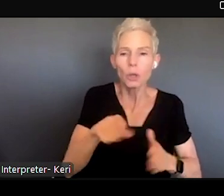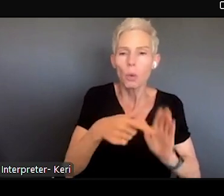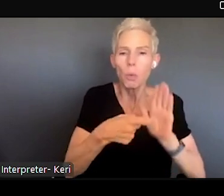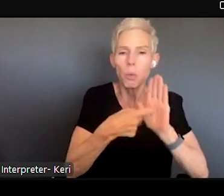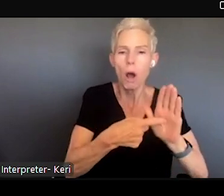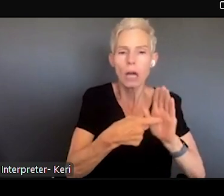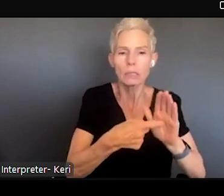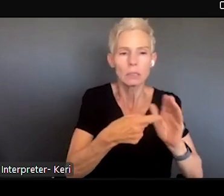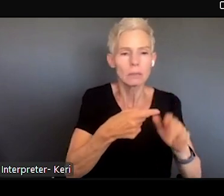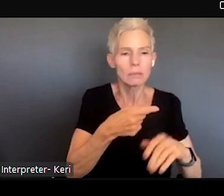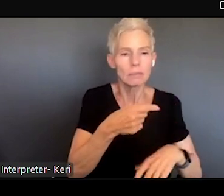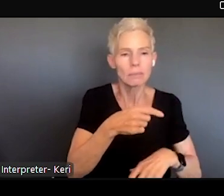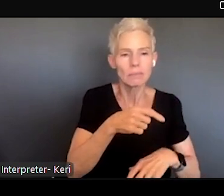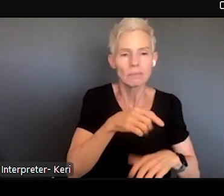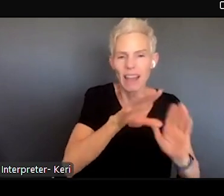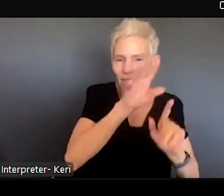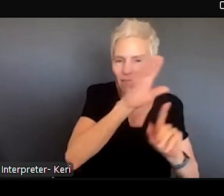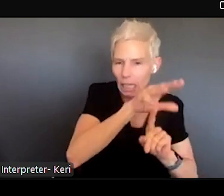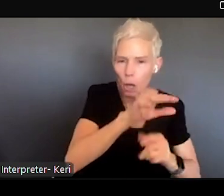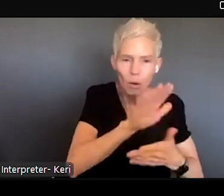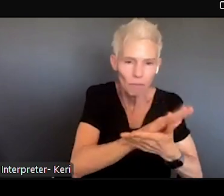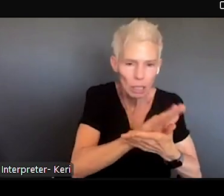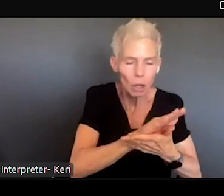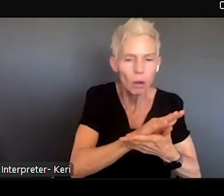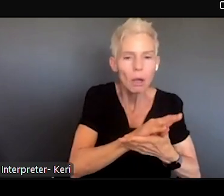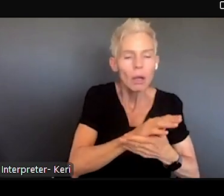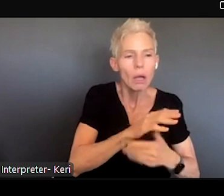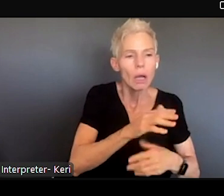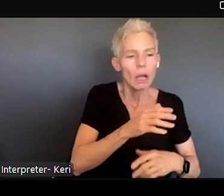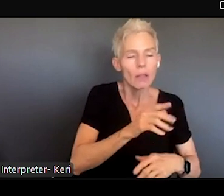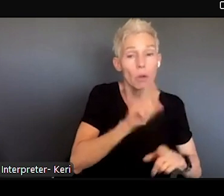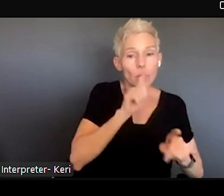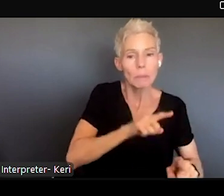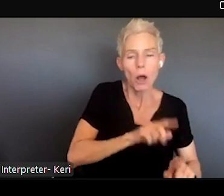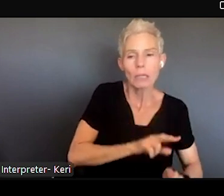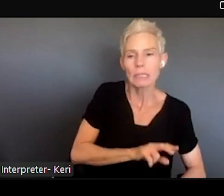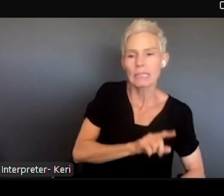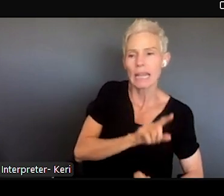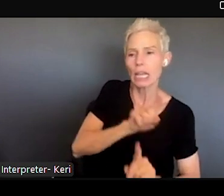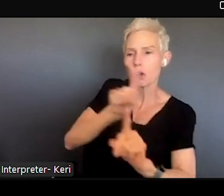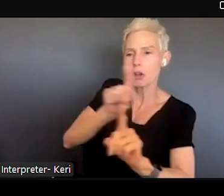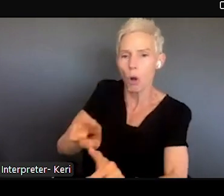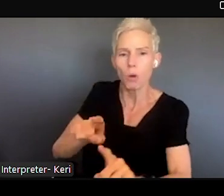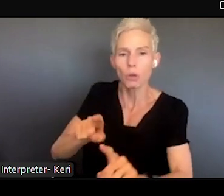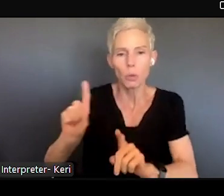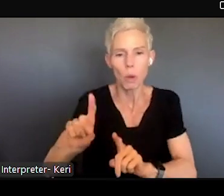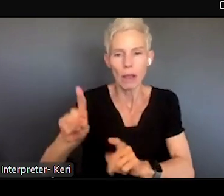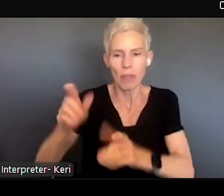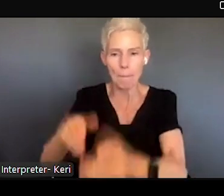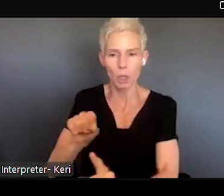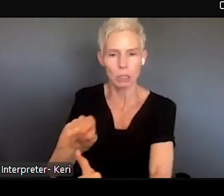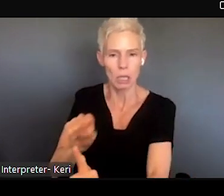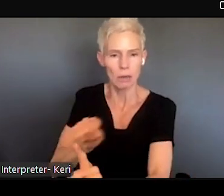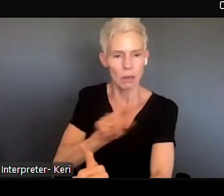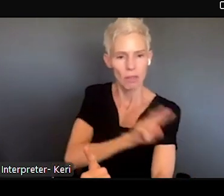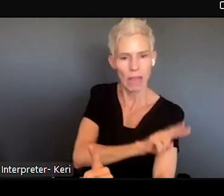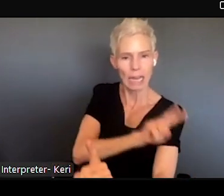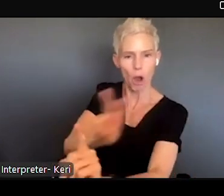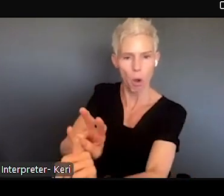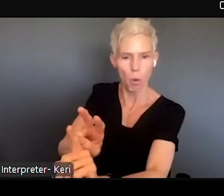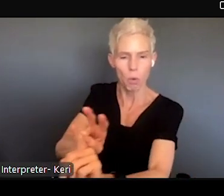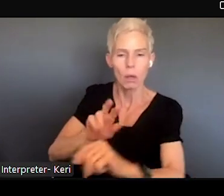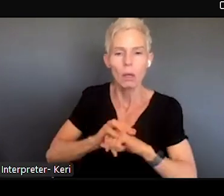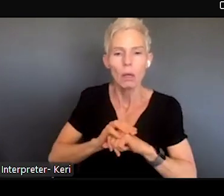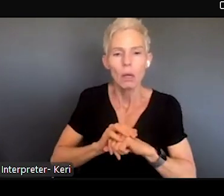crisis response goes to where the person is. That's like the iconic piece of mobile crisis. So meeting and